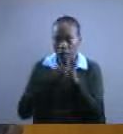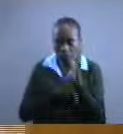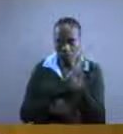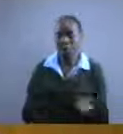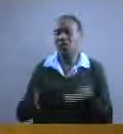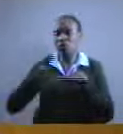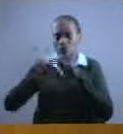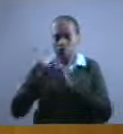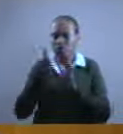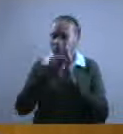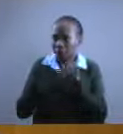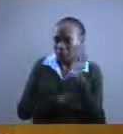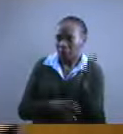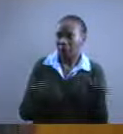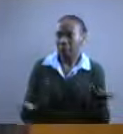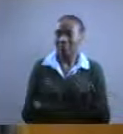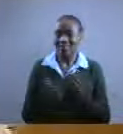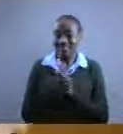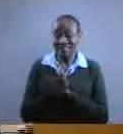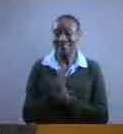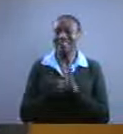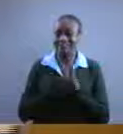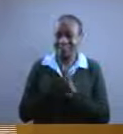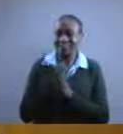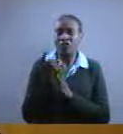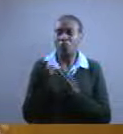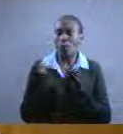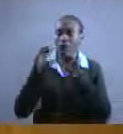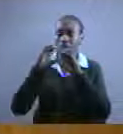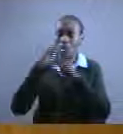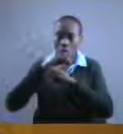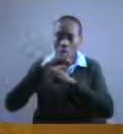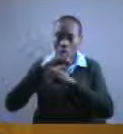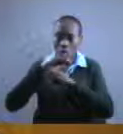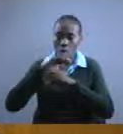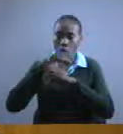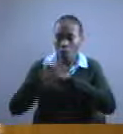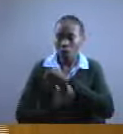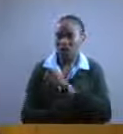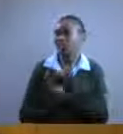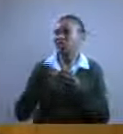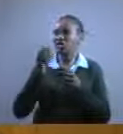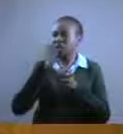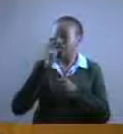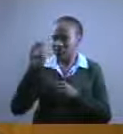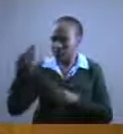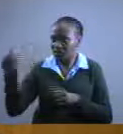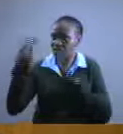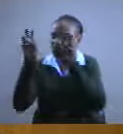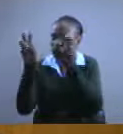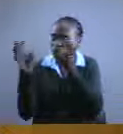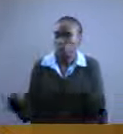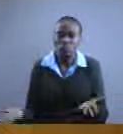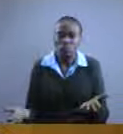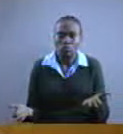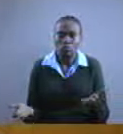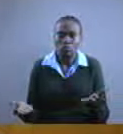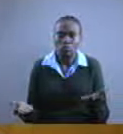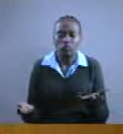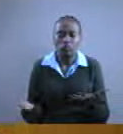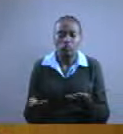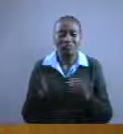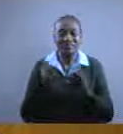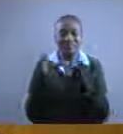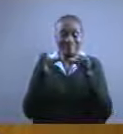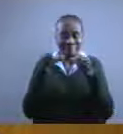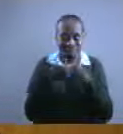Community Works Program, the Skills Development at College and Further Education and Training Issues, the Sector Education